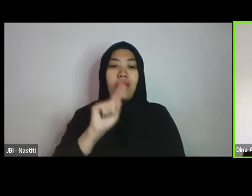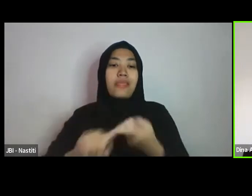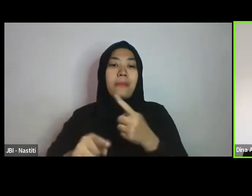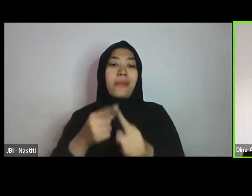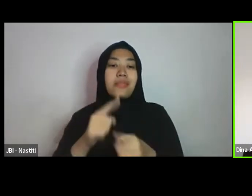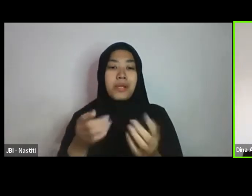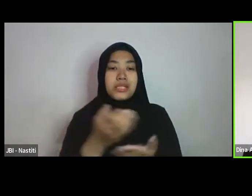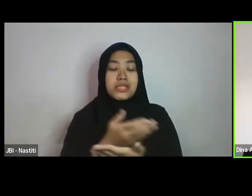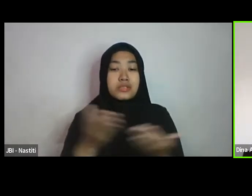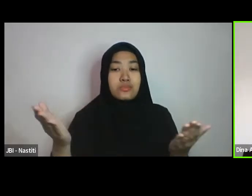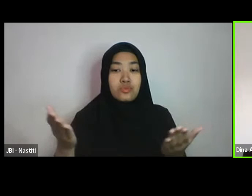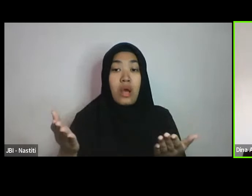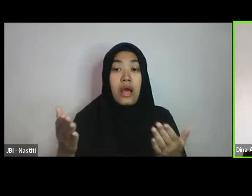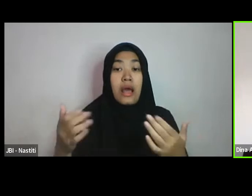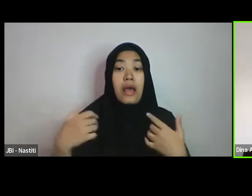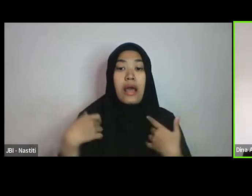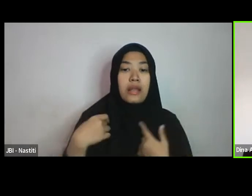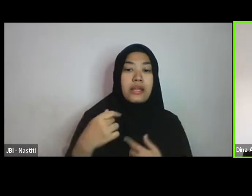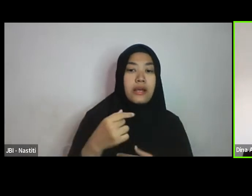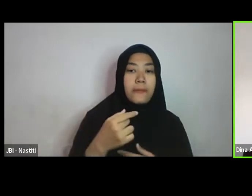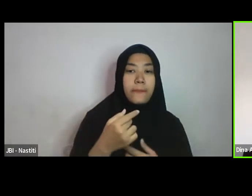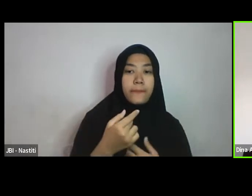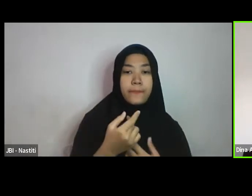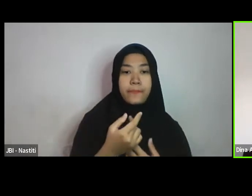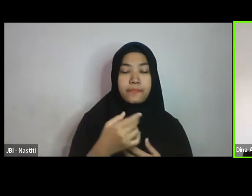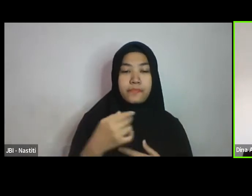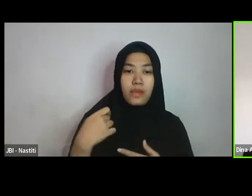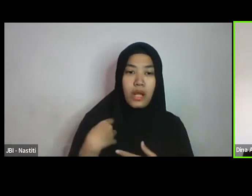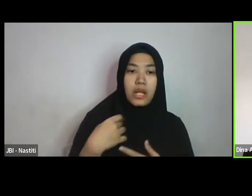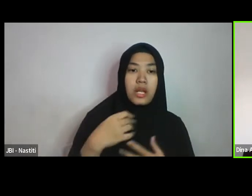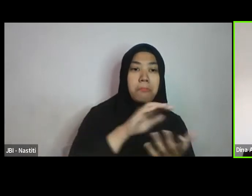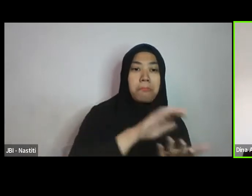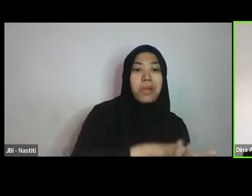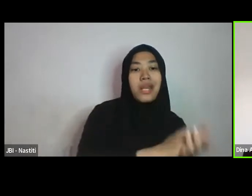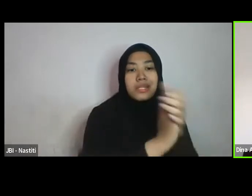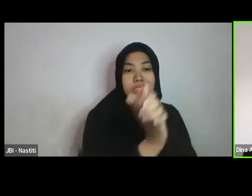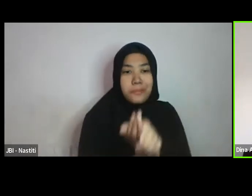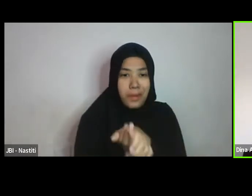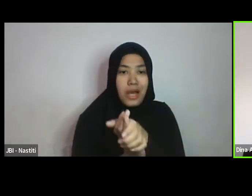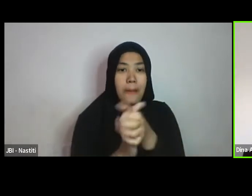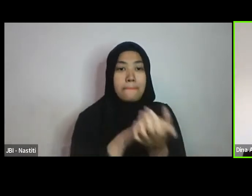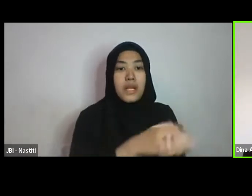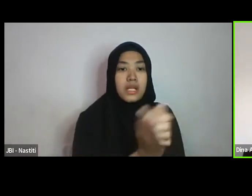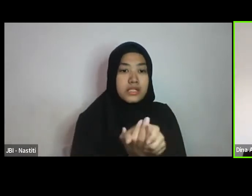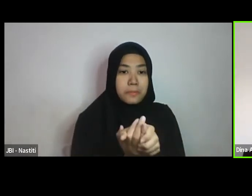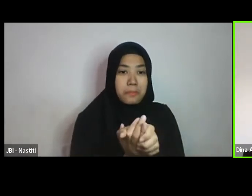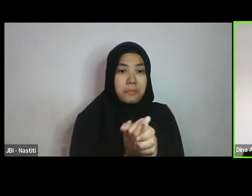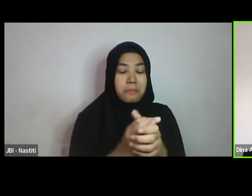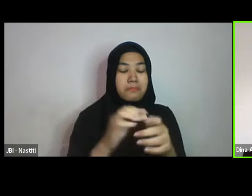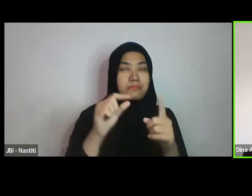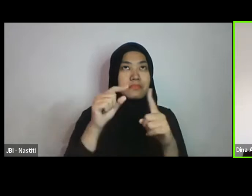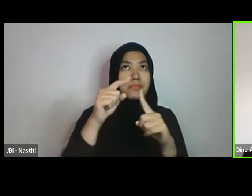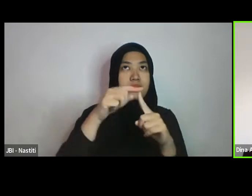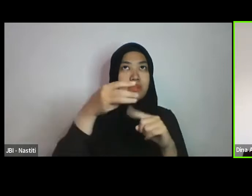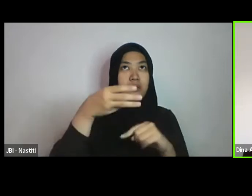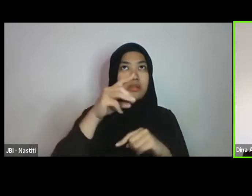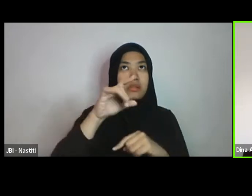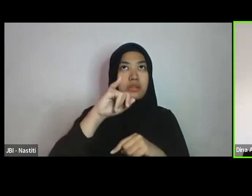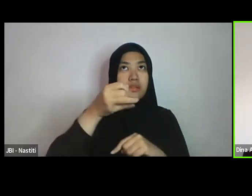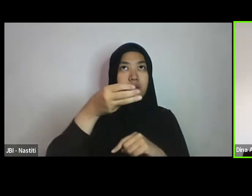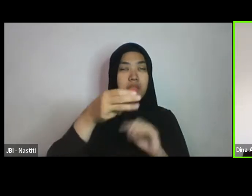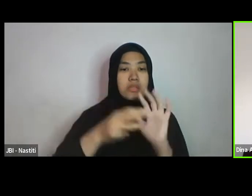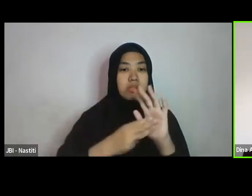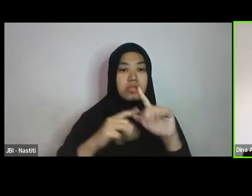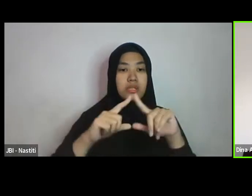English translation, there are sign language interpreter or JBI, Bisindo, and also the closed captioning or